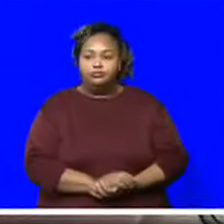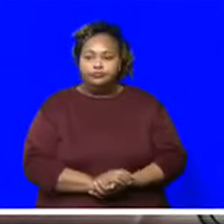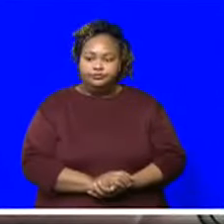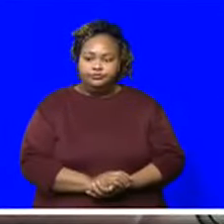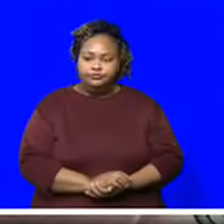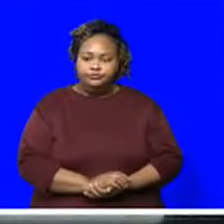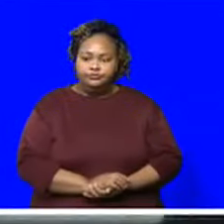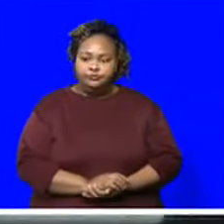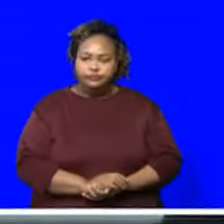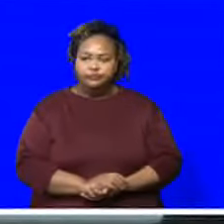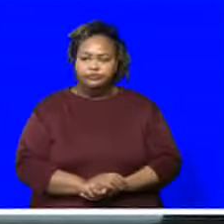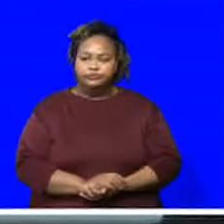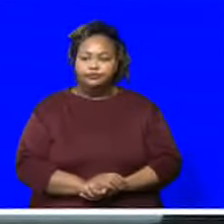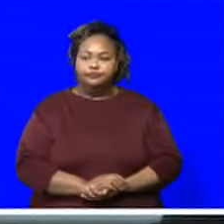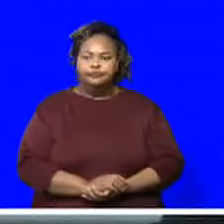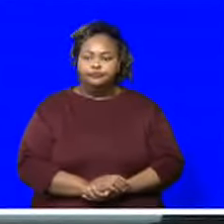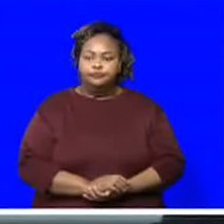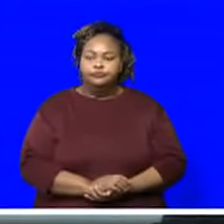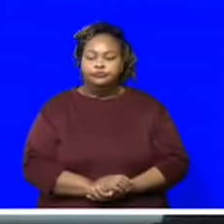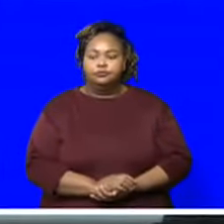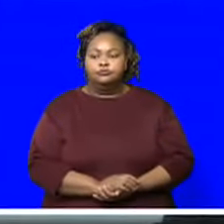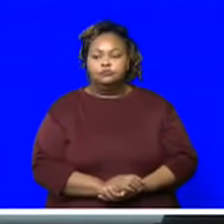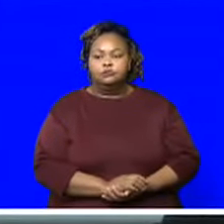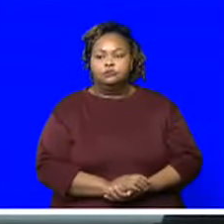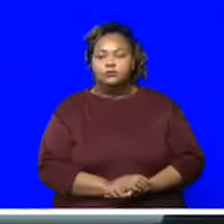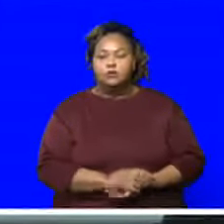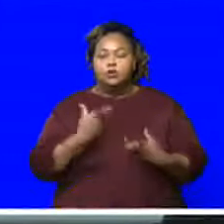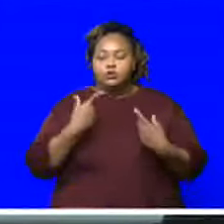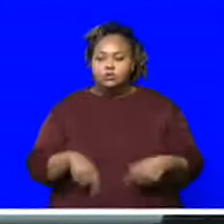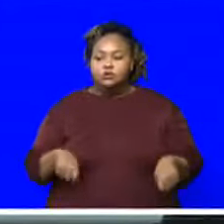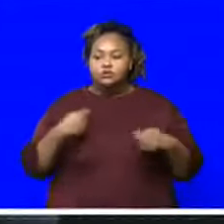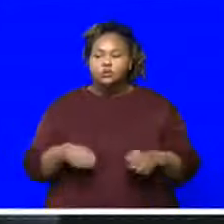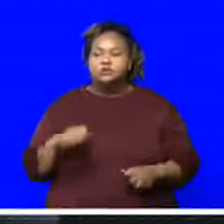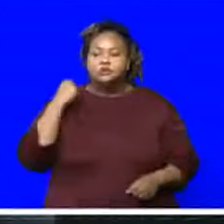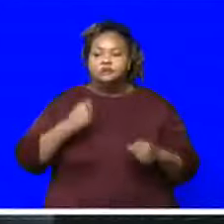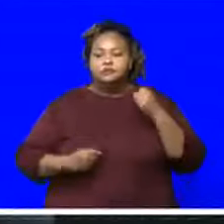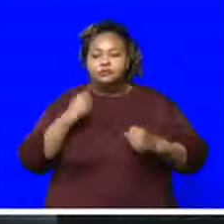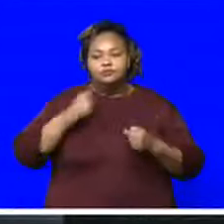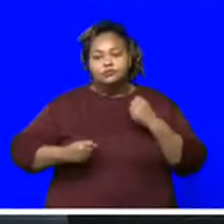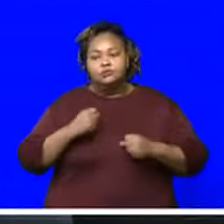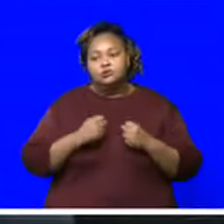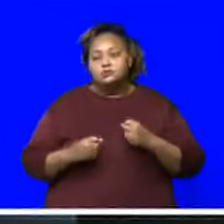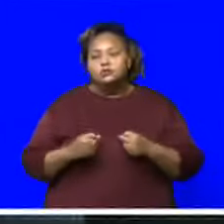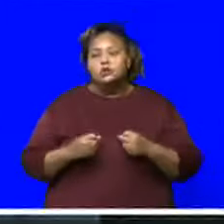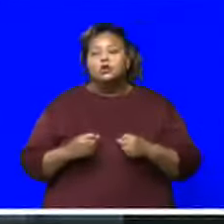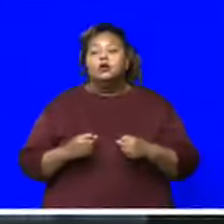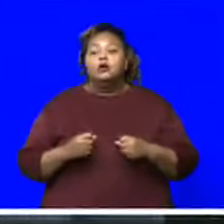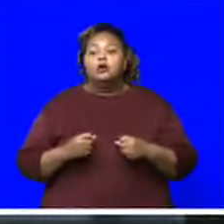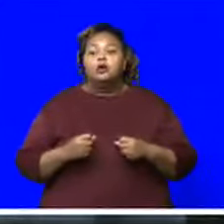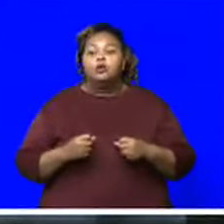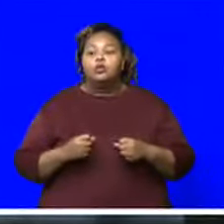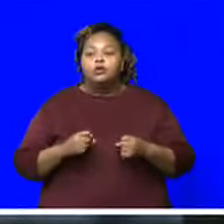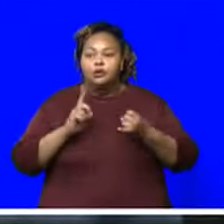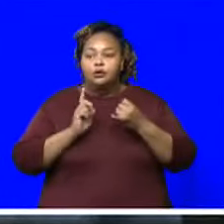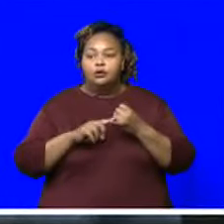8 officials. Under athletics, we have Sibusiso Matendra as the first athlete.